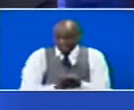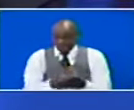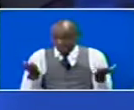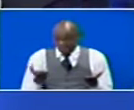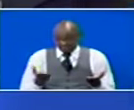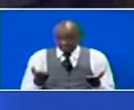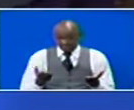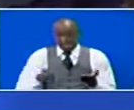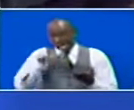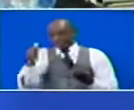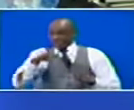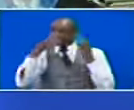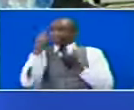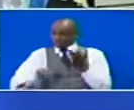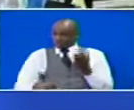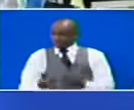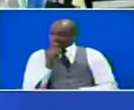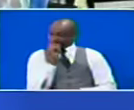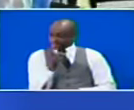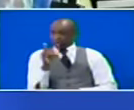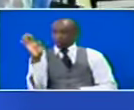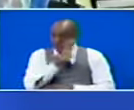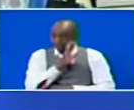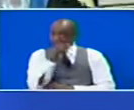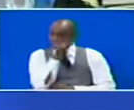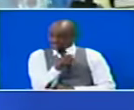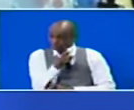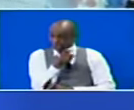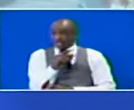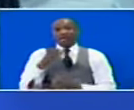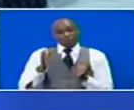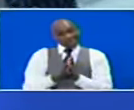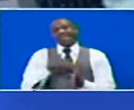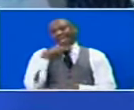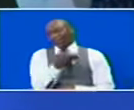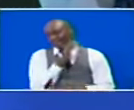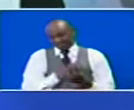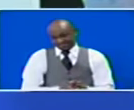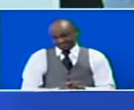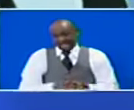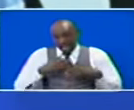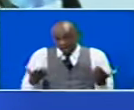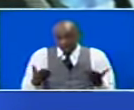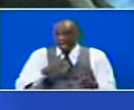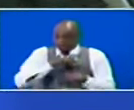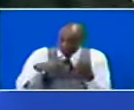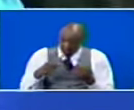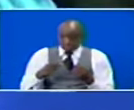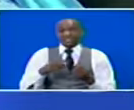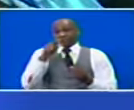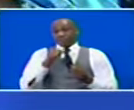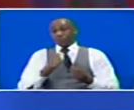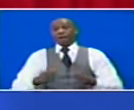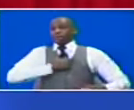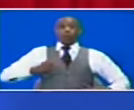strongholds, some analysts caution that Wiper could shoot itself in the foot over the ongoing supremacy